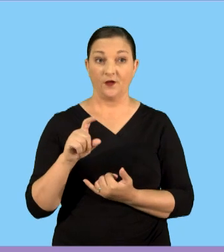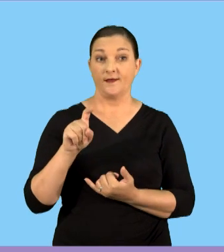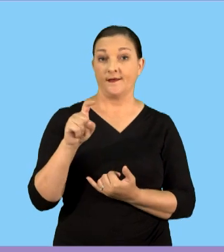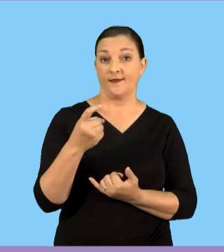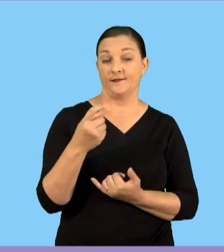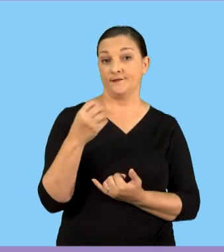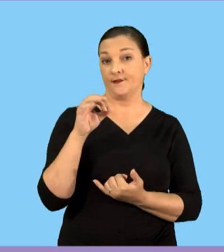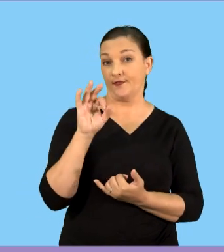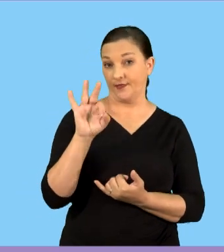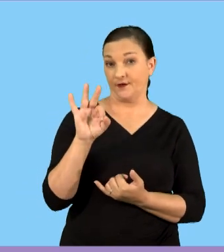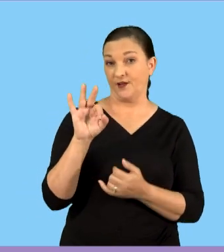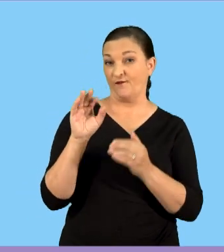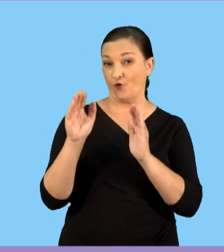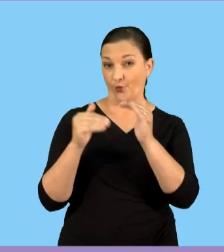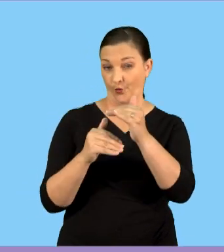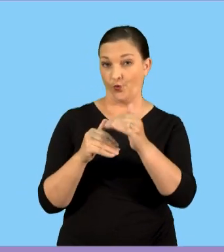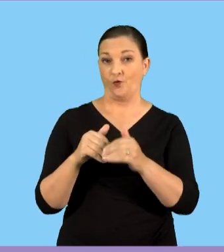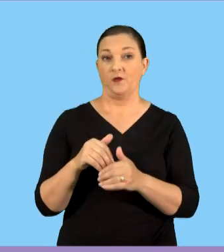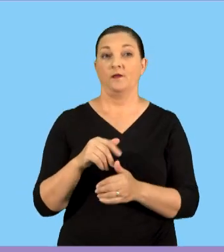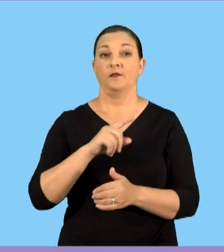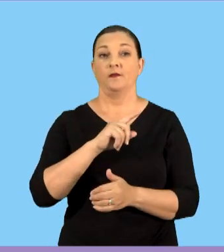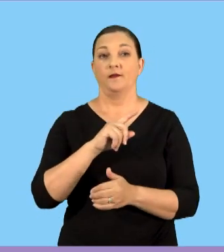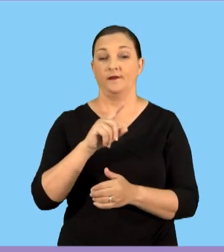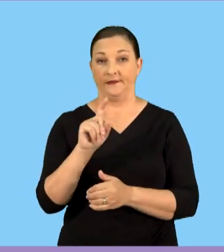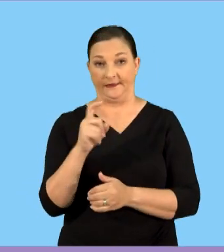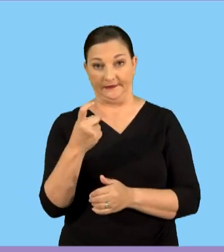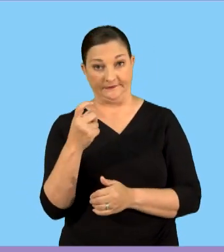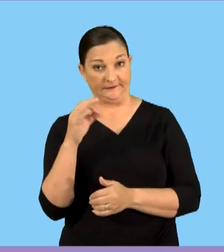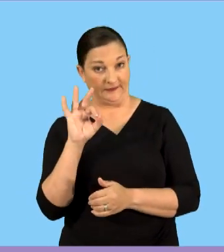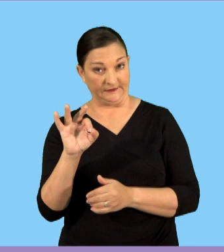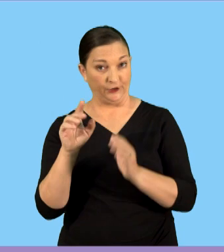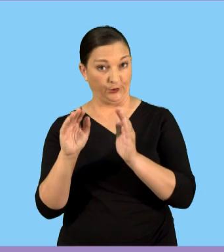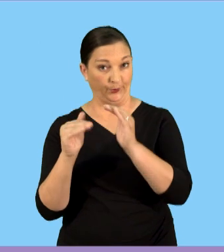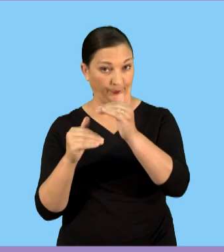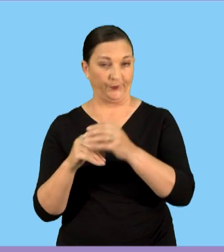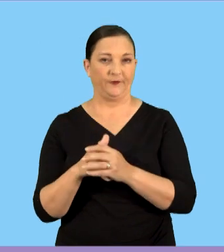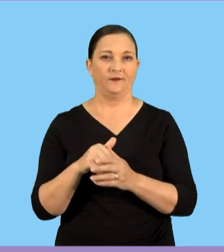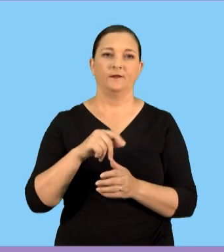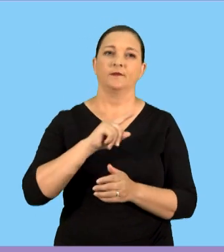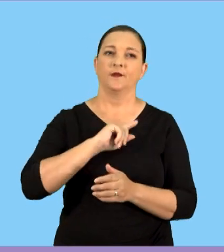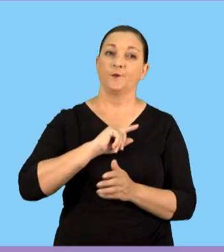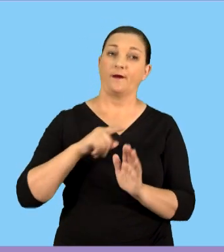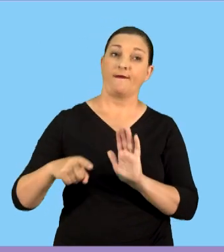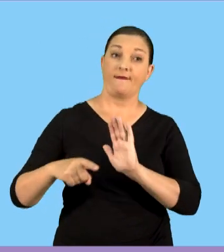have x cubed as like terms and x cubed as like terms. So we are going to add